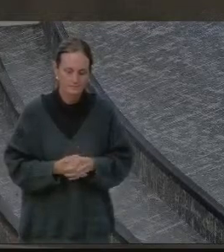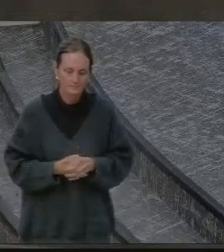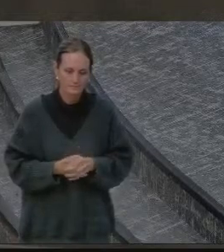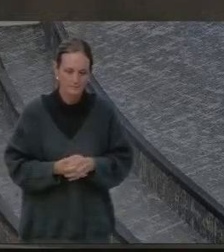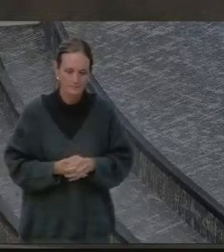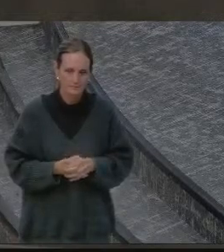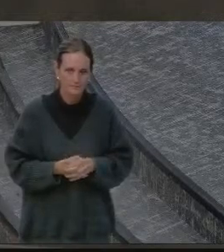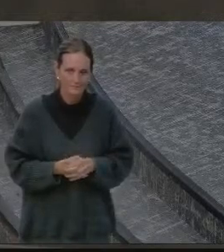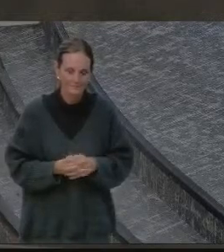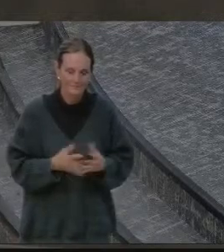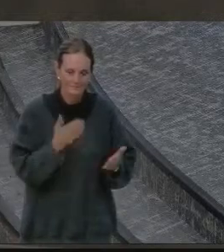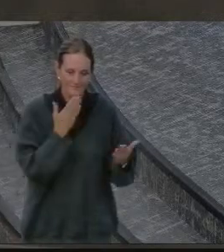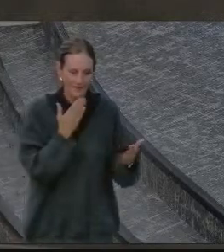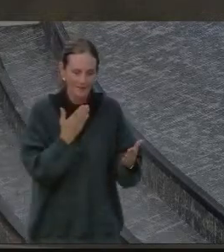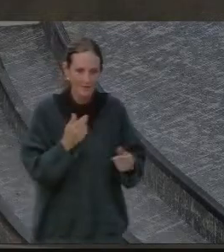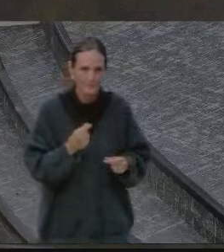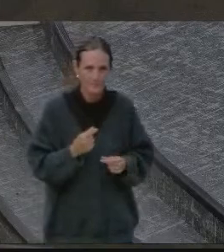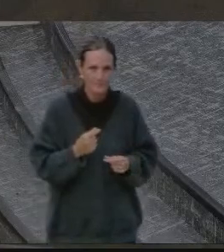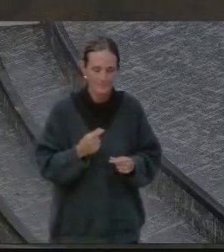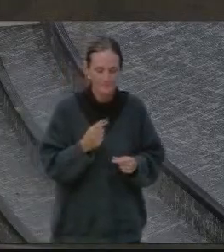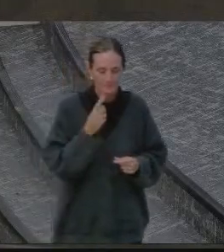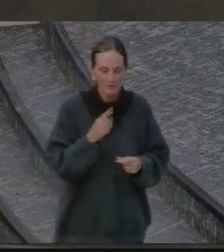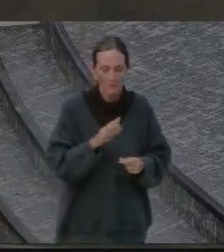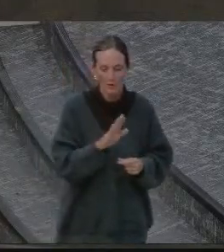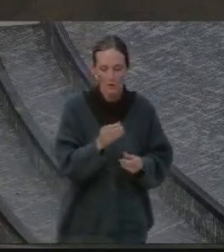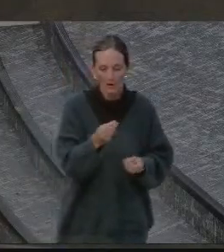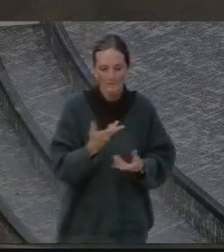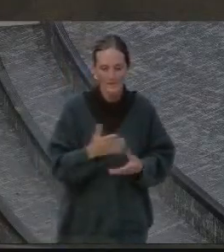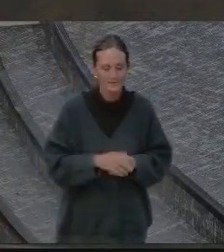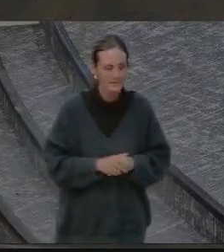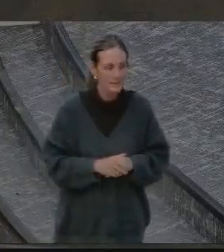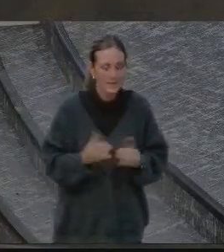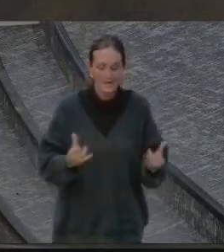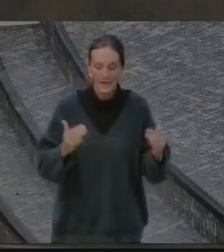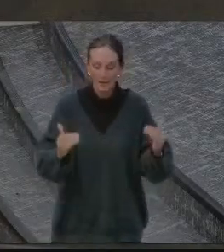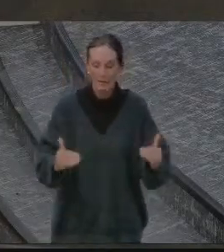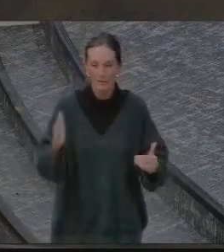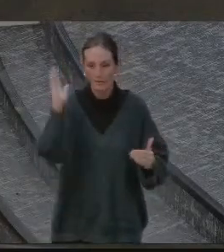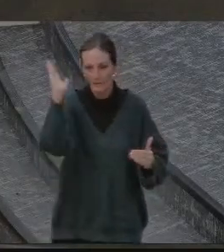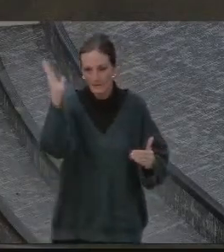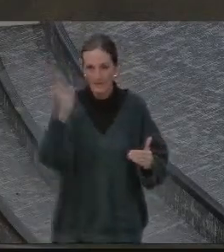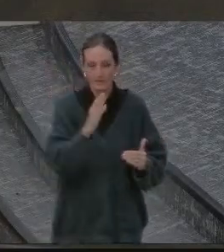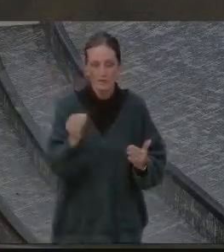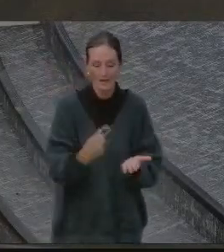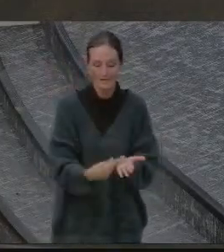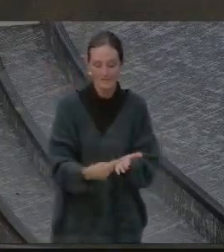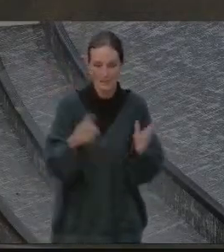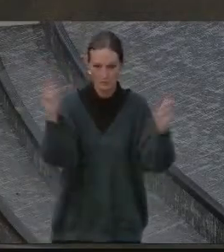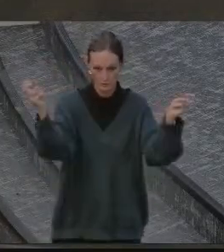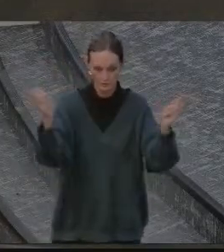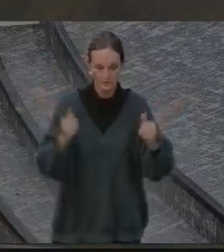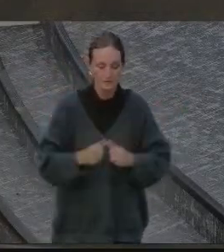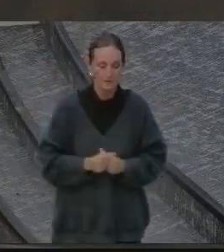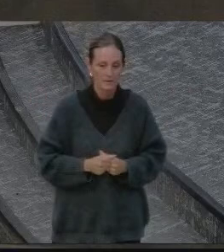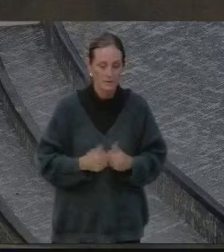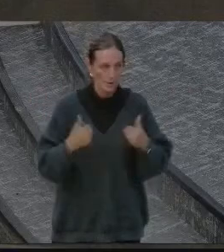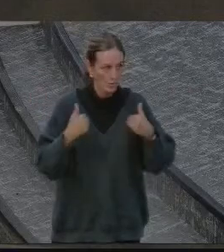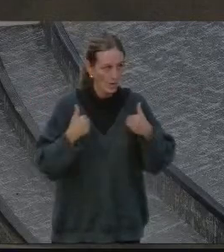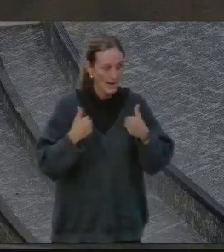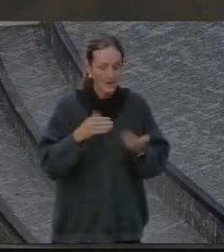All right, thank you for those updates. We'll move forward to presentations and discussions. We have the